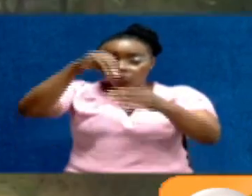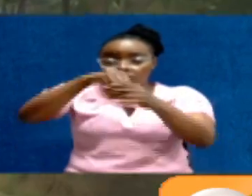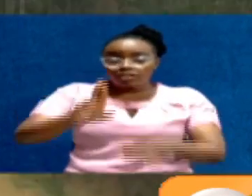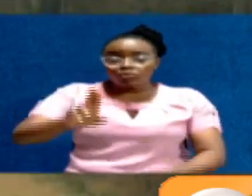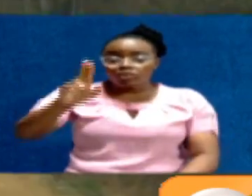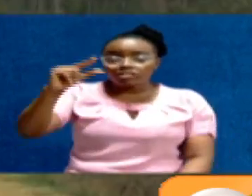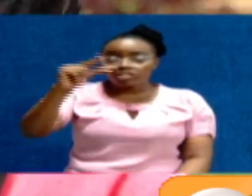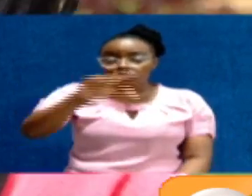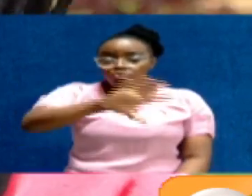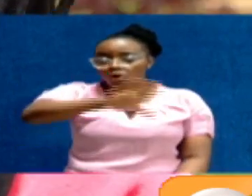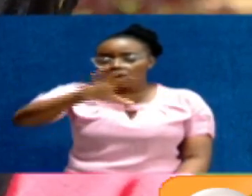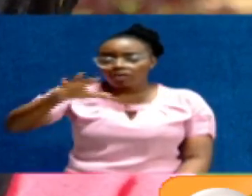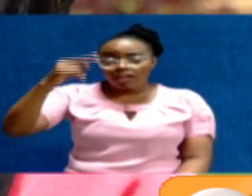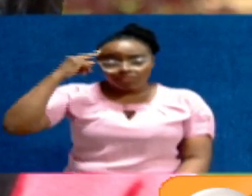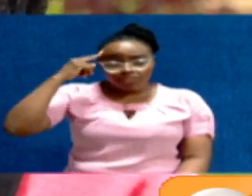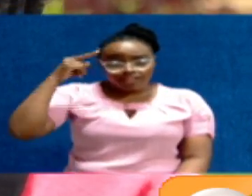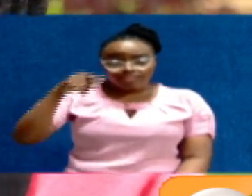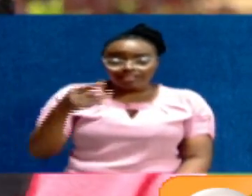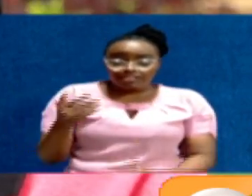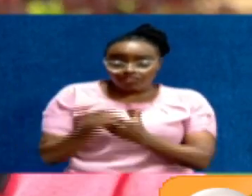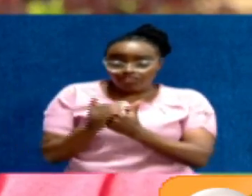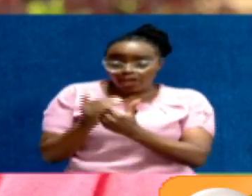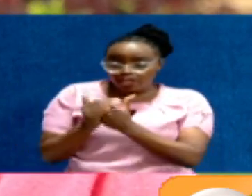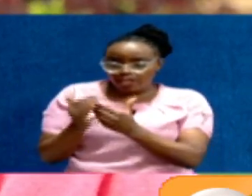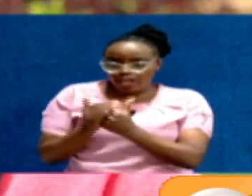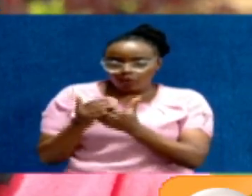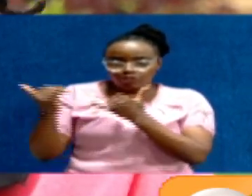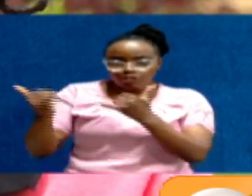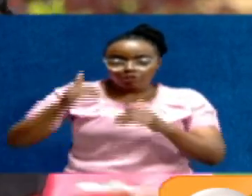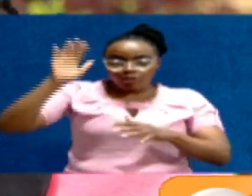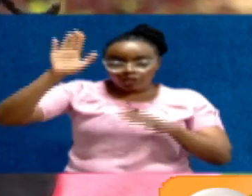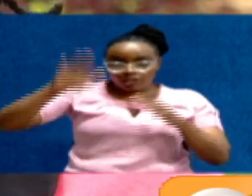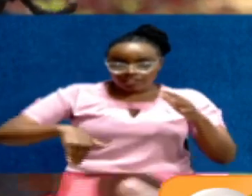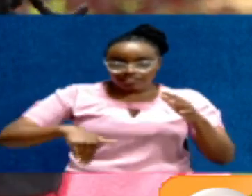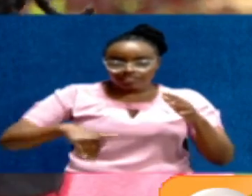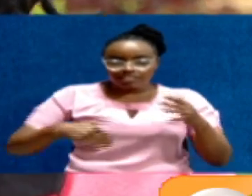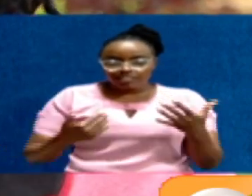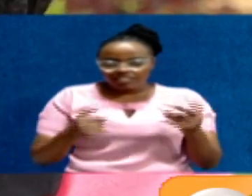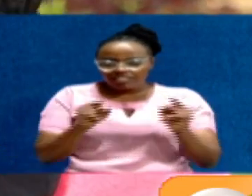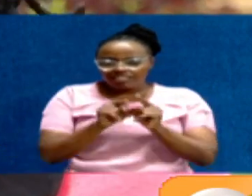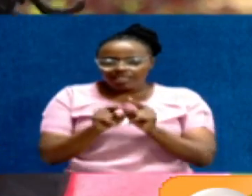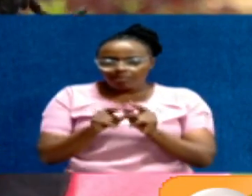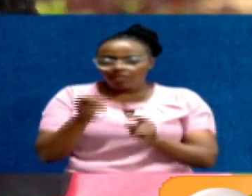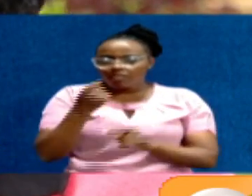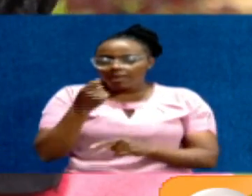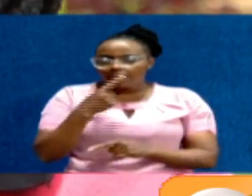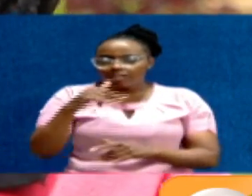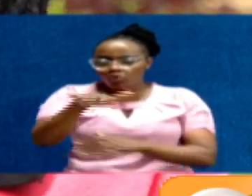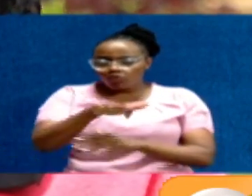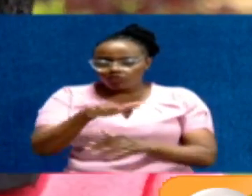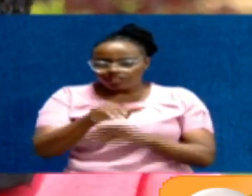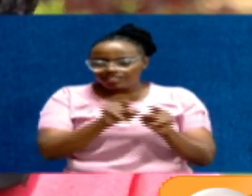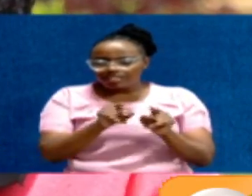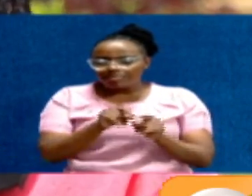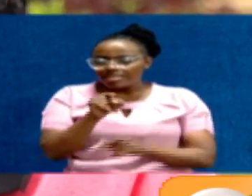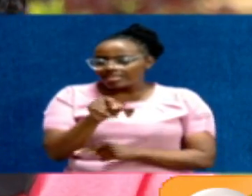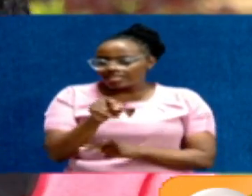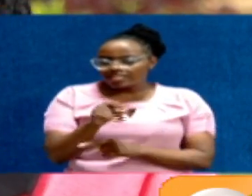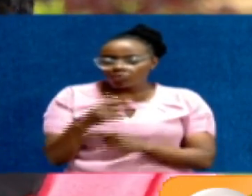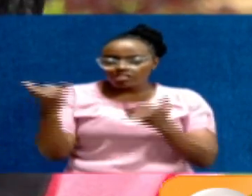Gishu County. I think palliative was introduced a bit late, even in the medical field. It was